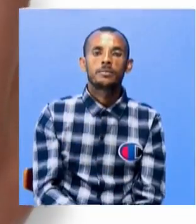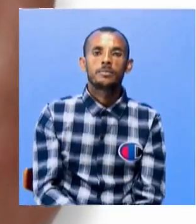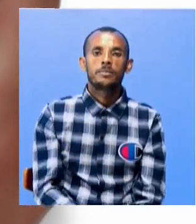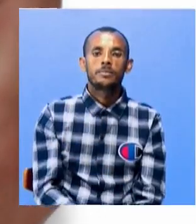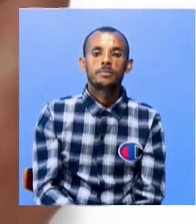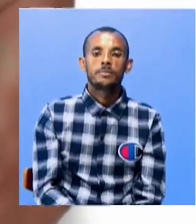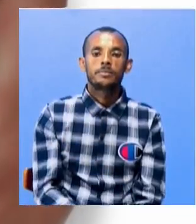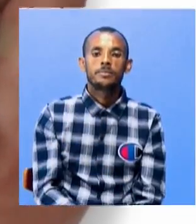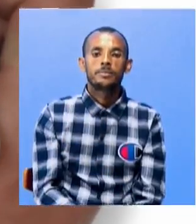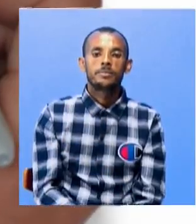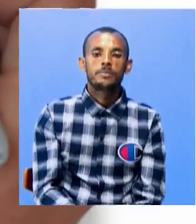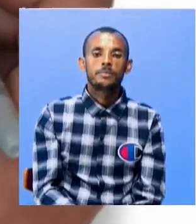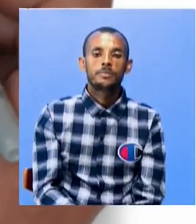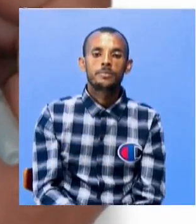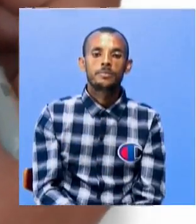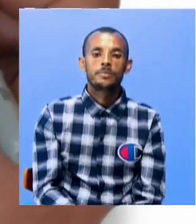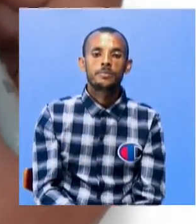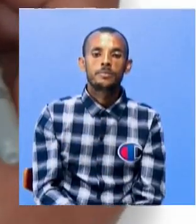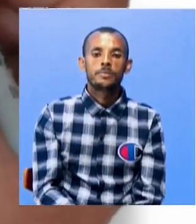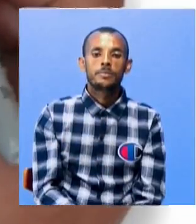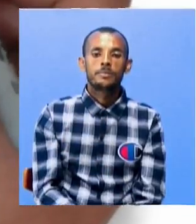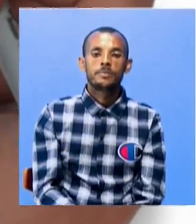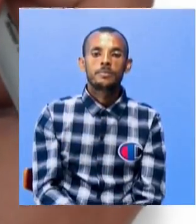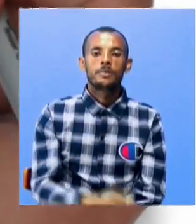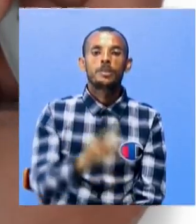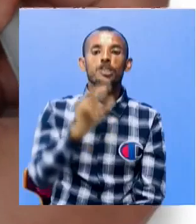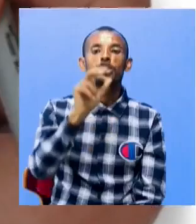12,000 to